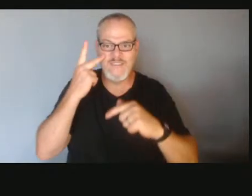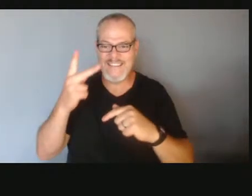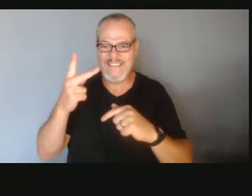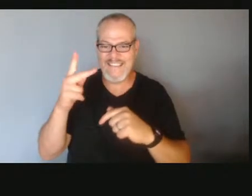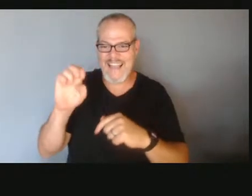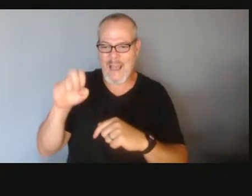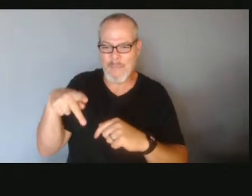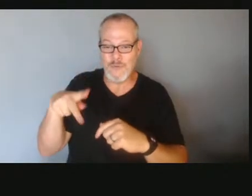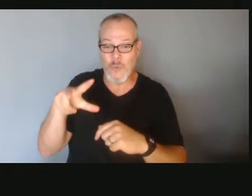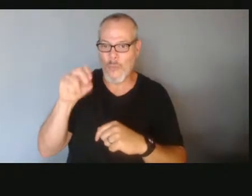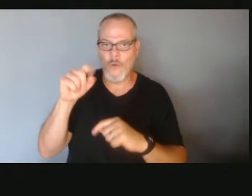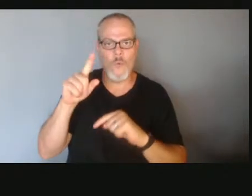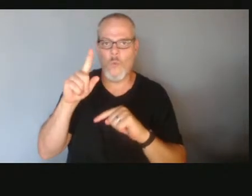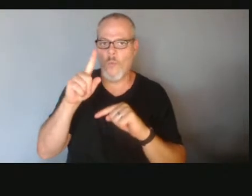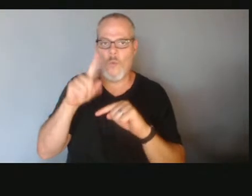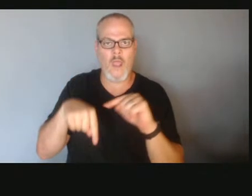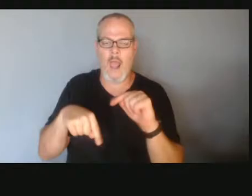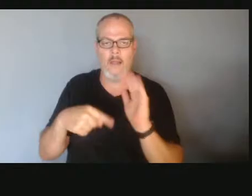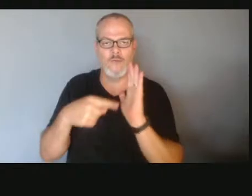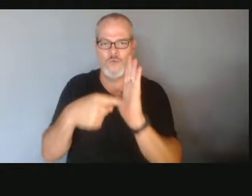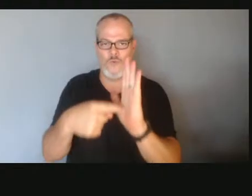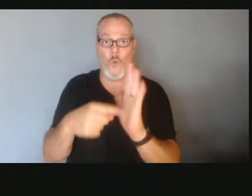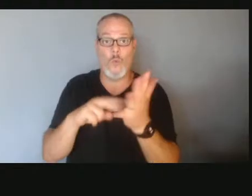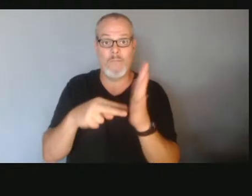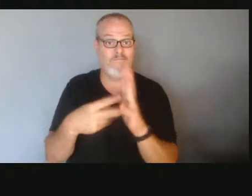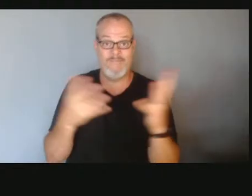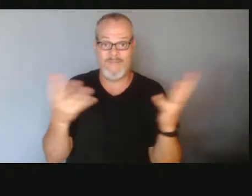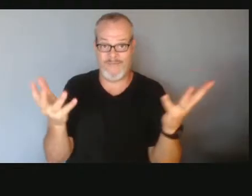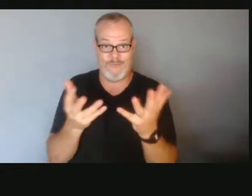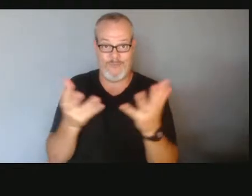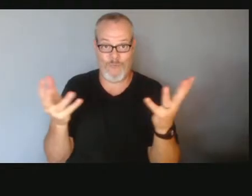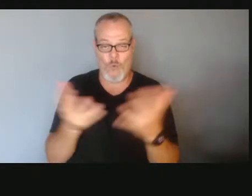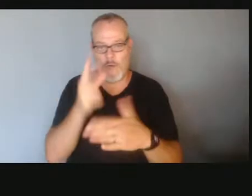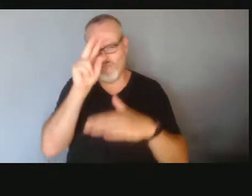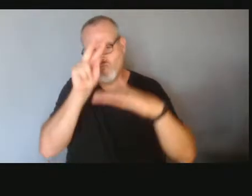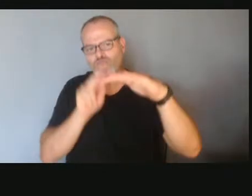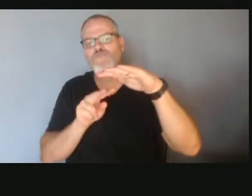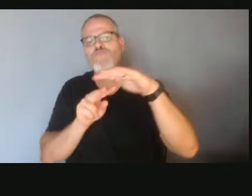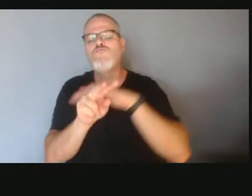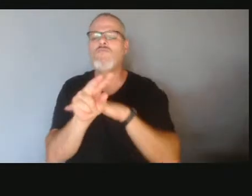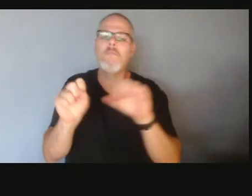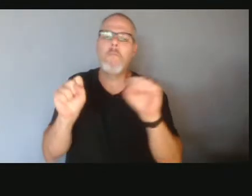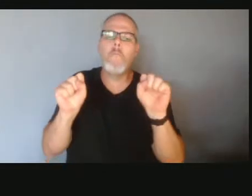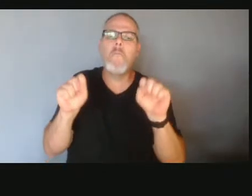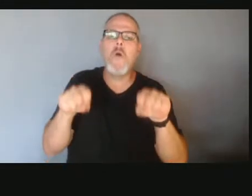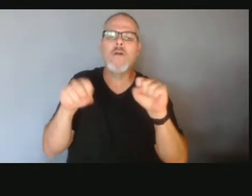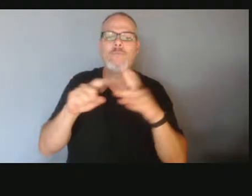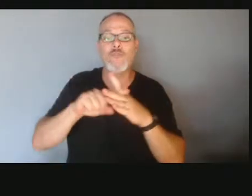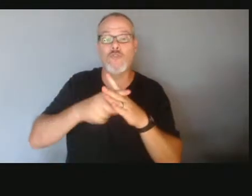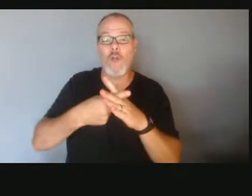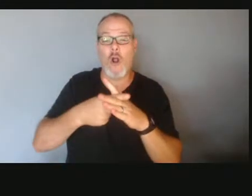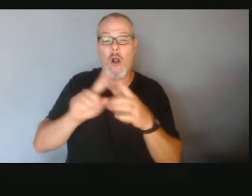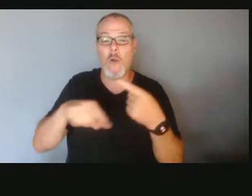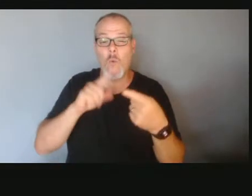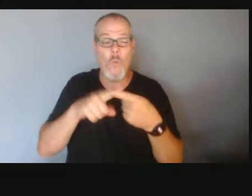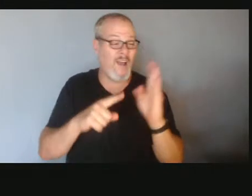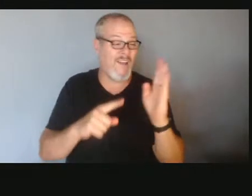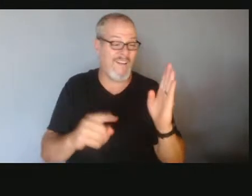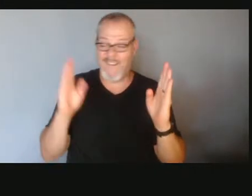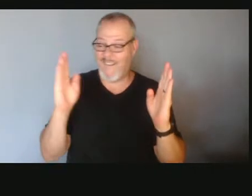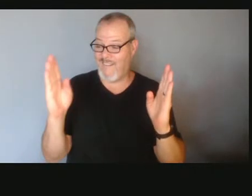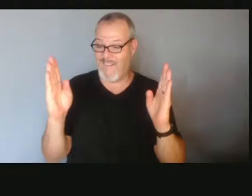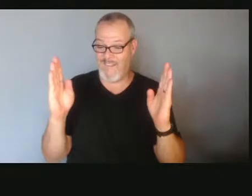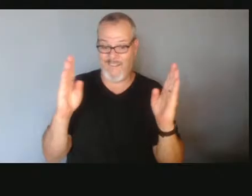delay the onset of the next episode. So this is basically the forecast of the possible start of the window, which can shift back